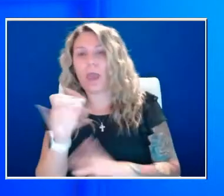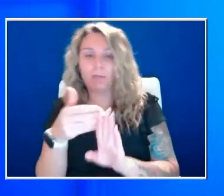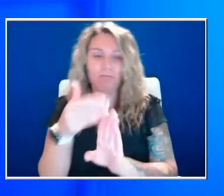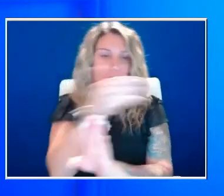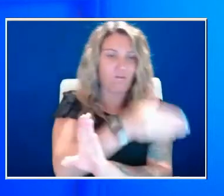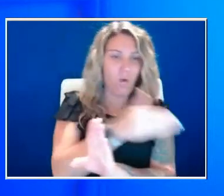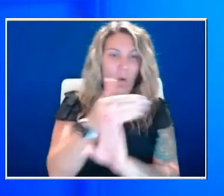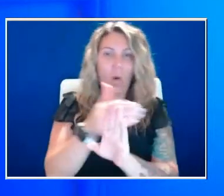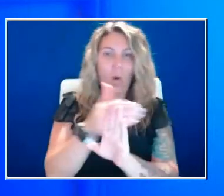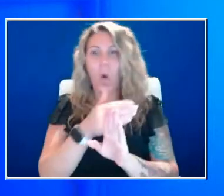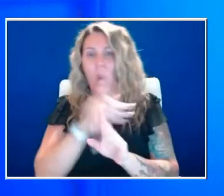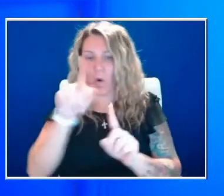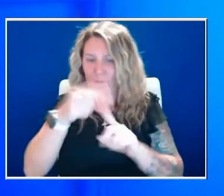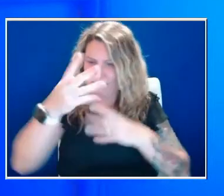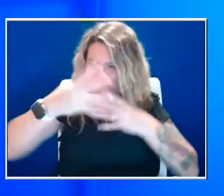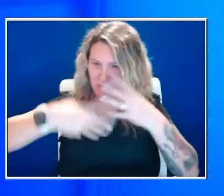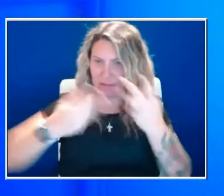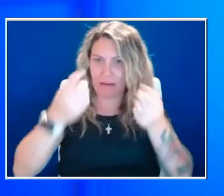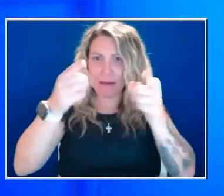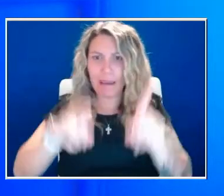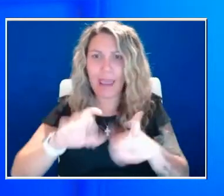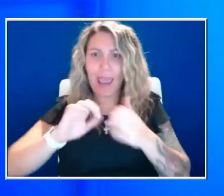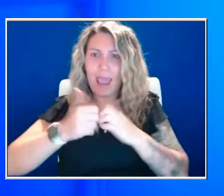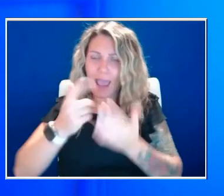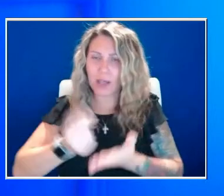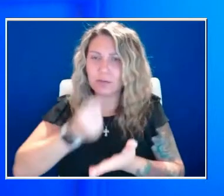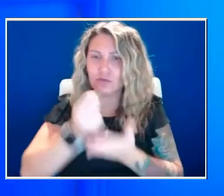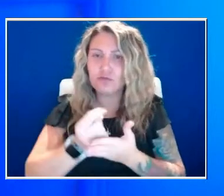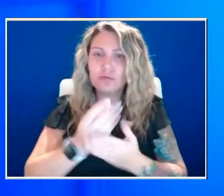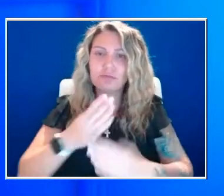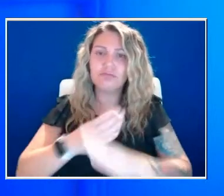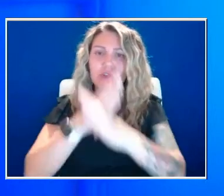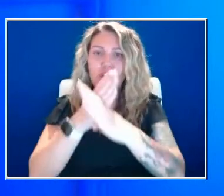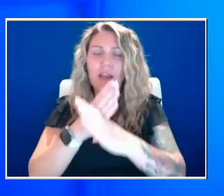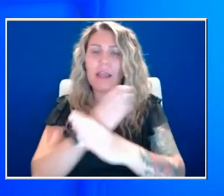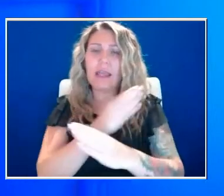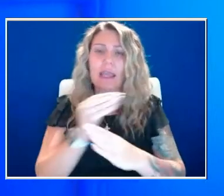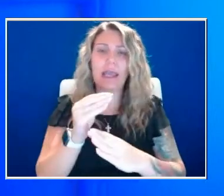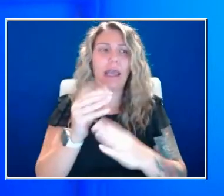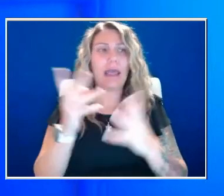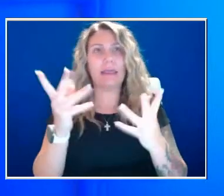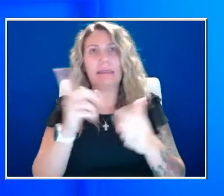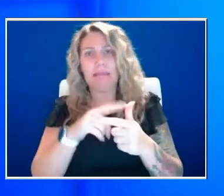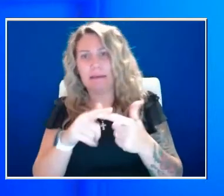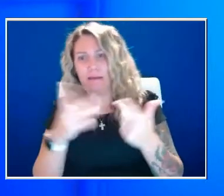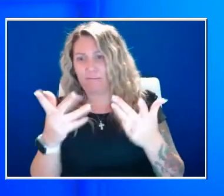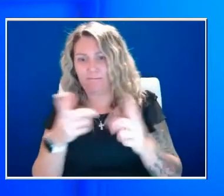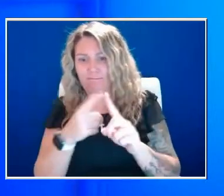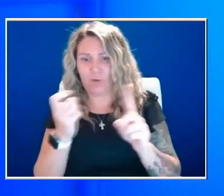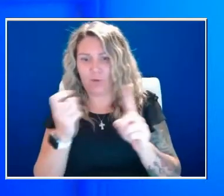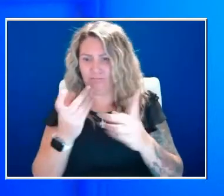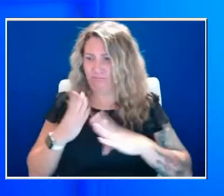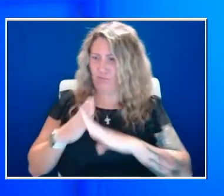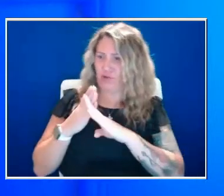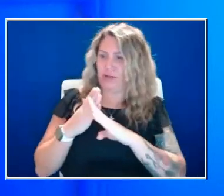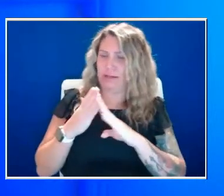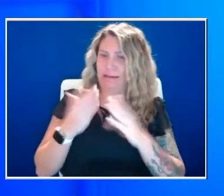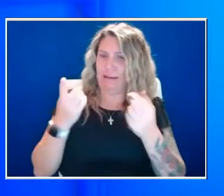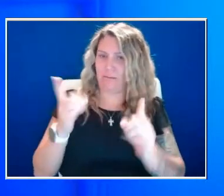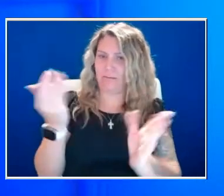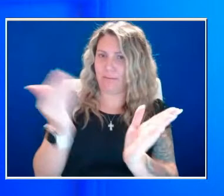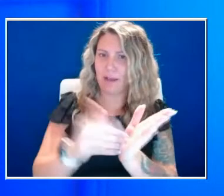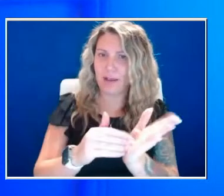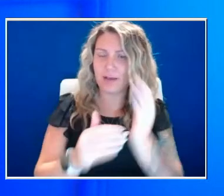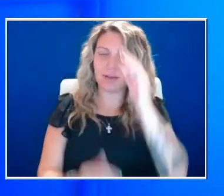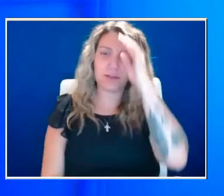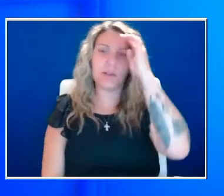the AVM? How do we treat it to prevent an additional bleeding episode from happening? And then to support